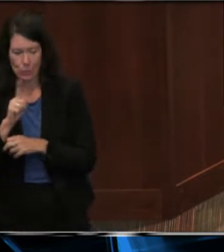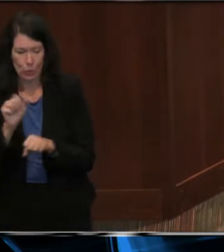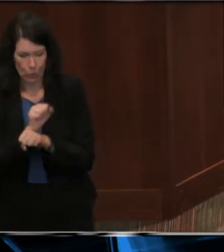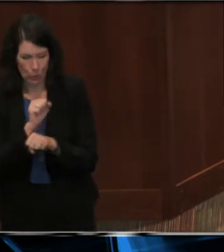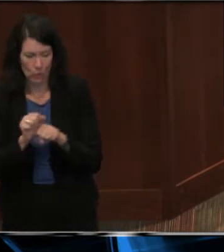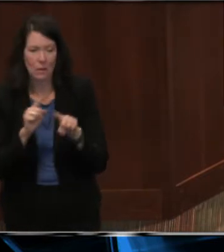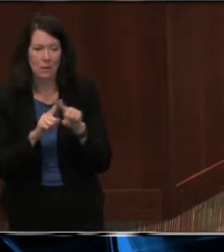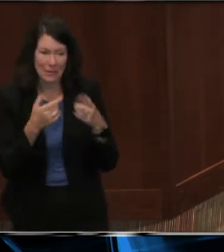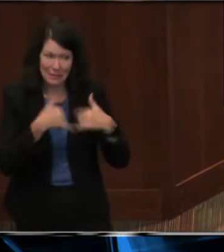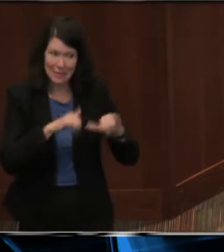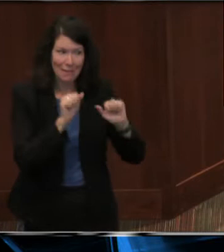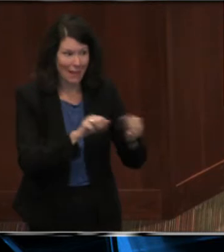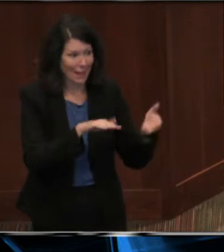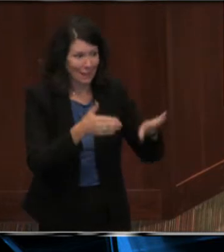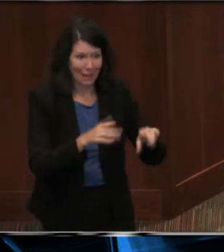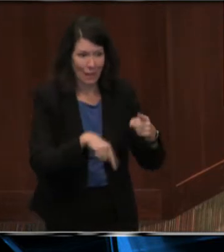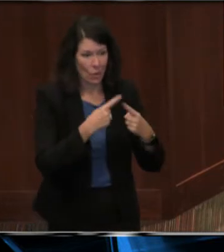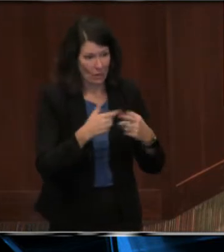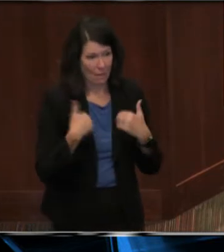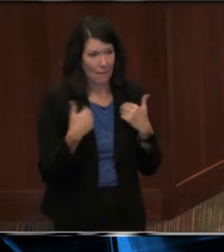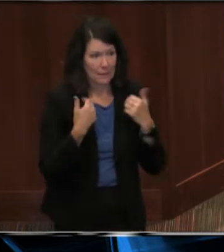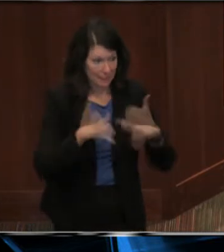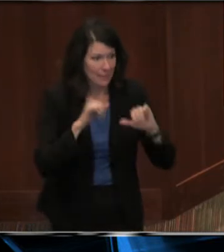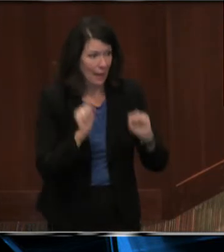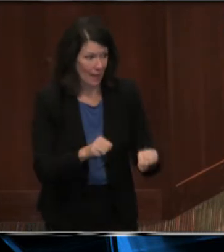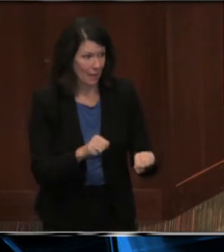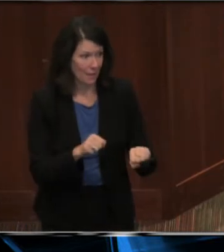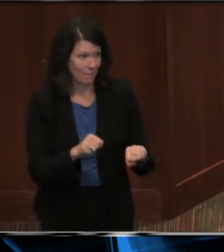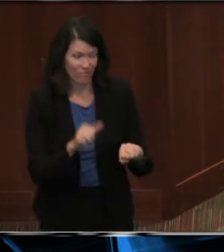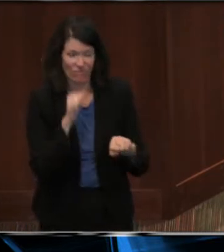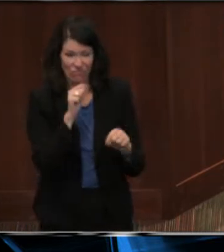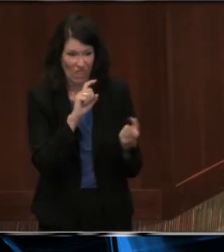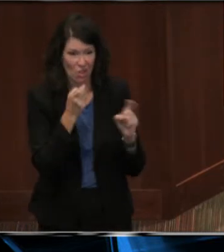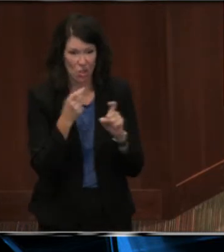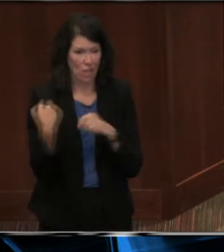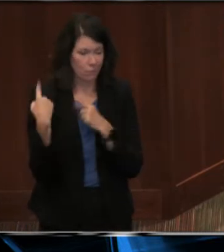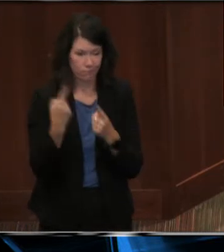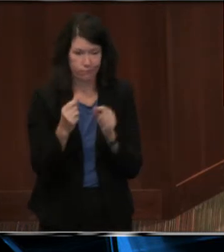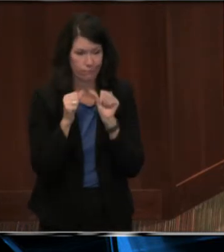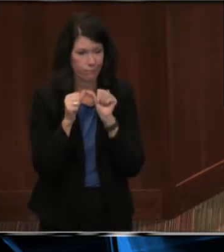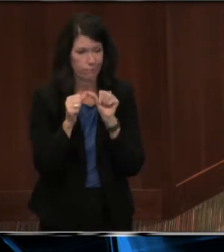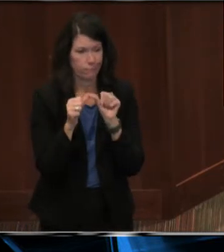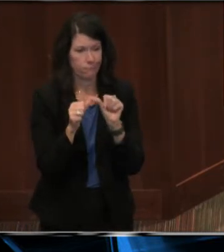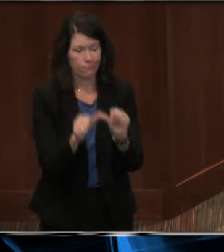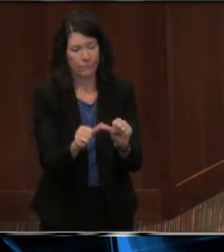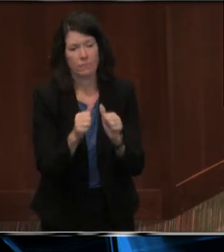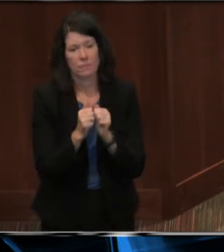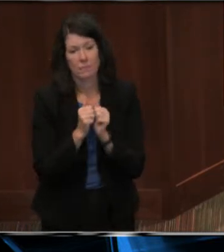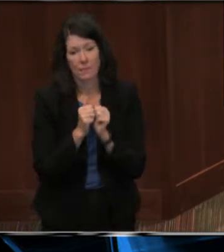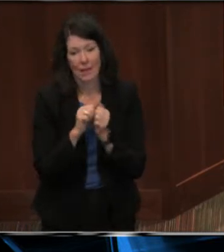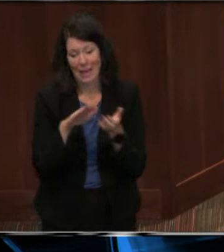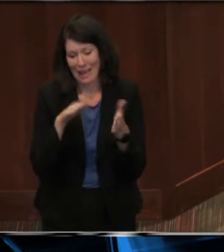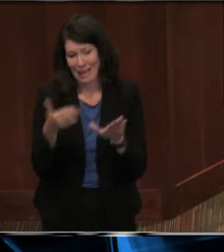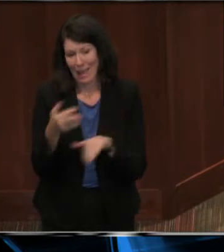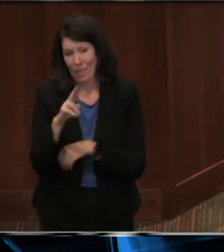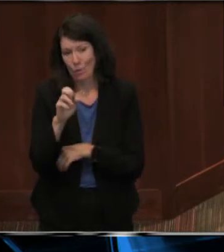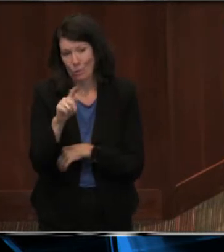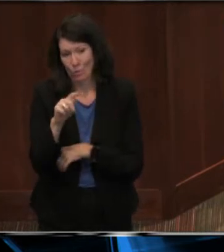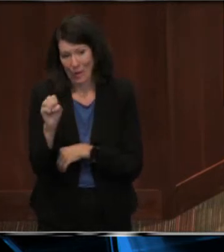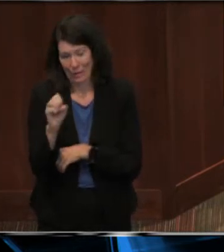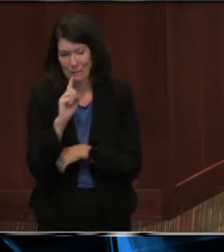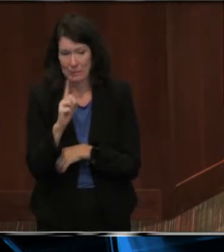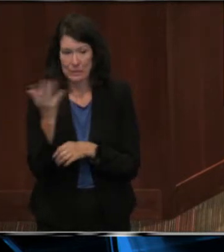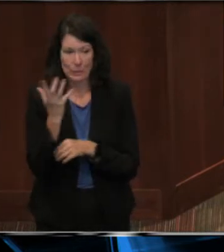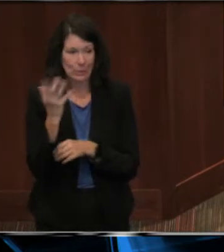have a more severe course. And that has not changed over time. And the mortality, though, I really want